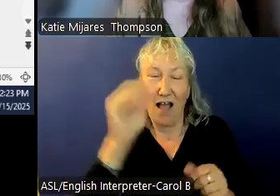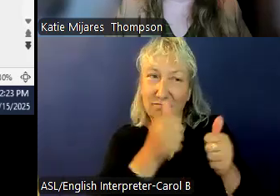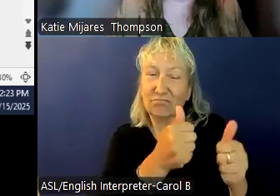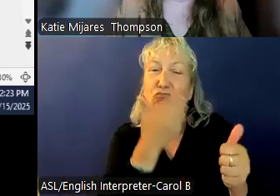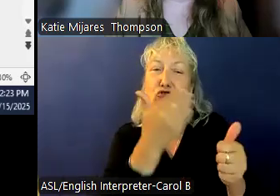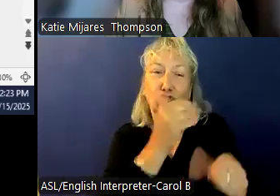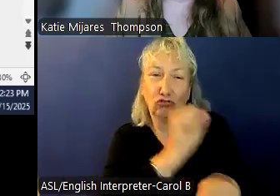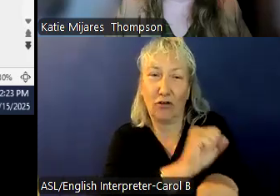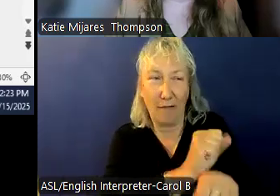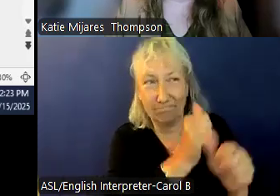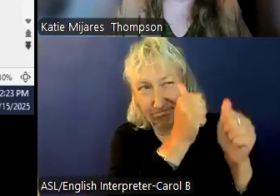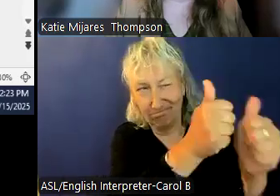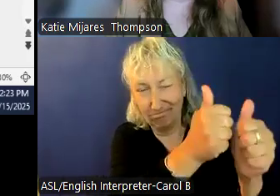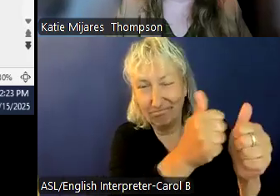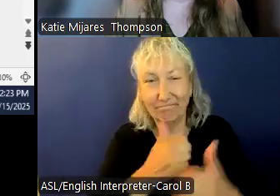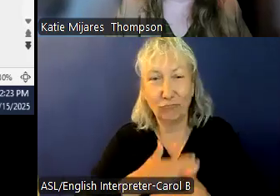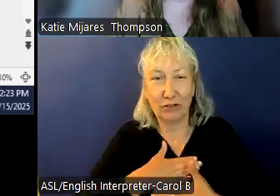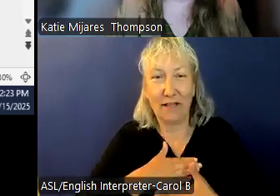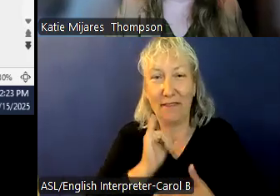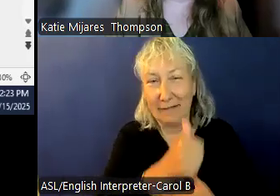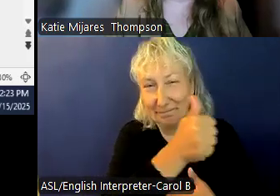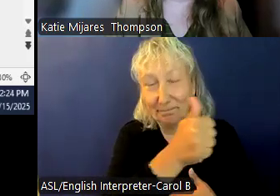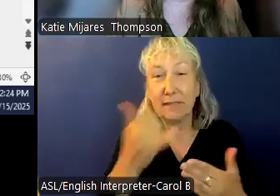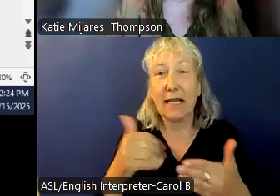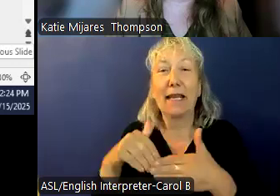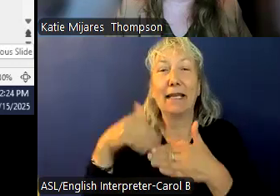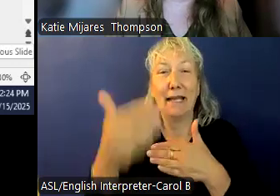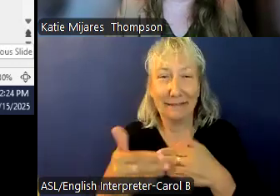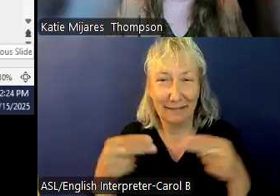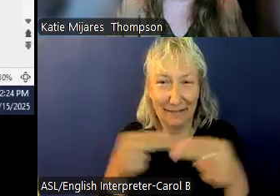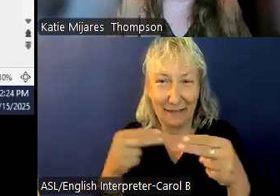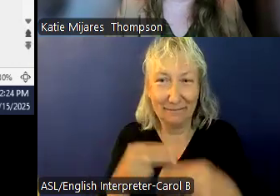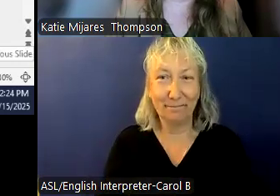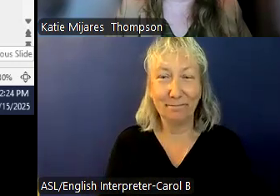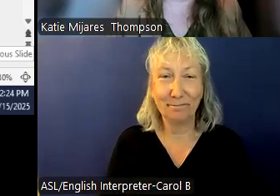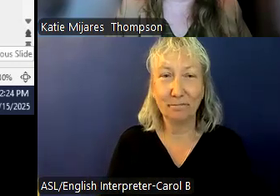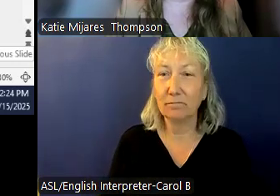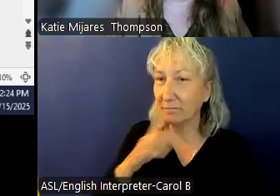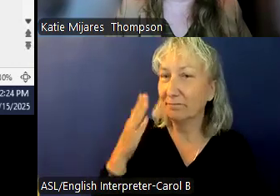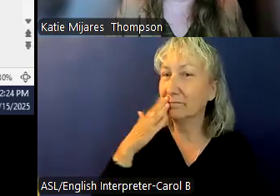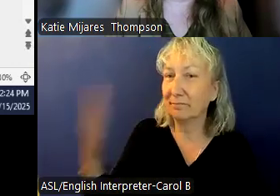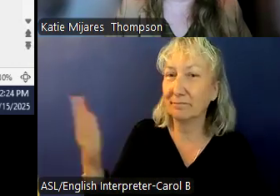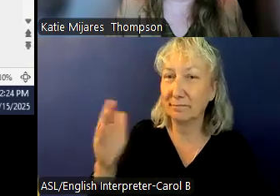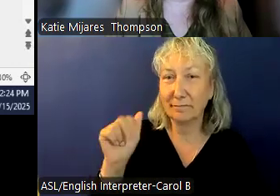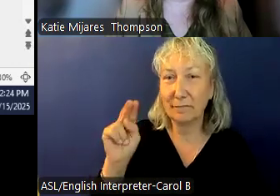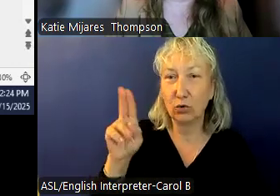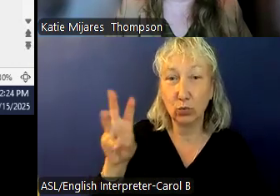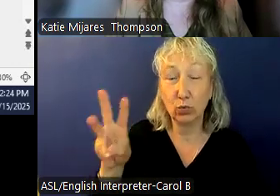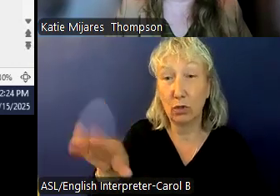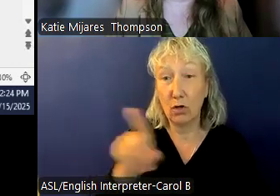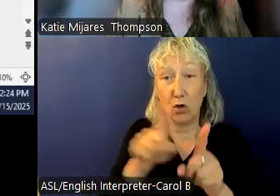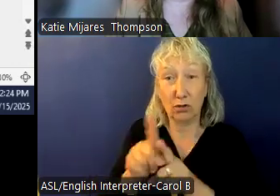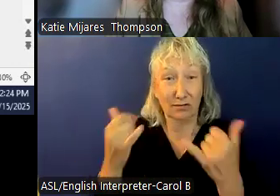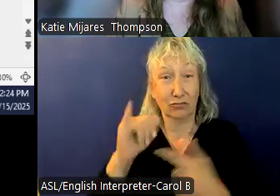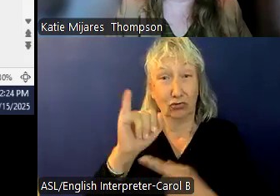And I think that's all I've got. Next slide. Thank you, Andrew. Thank you. And John, we're going to hear